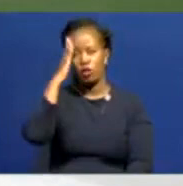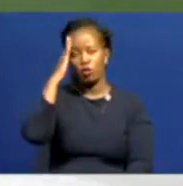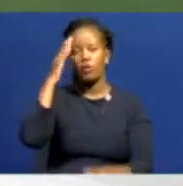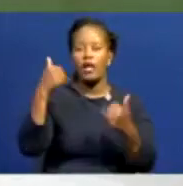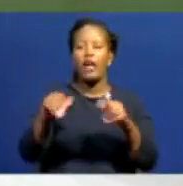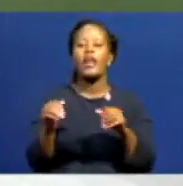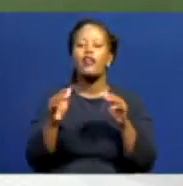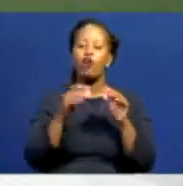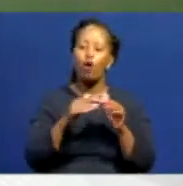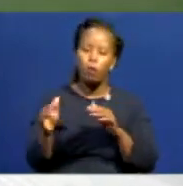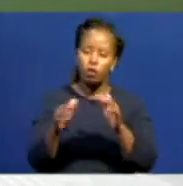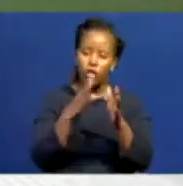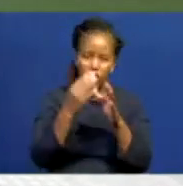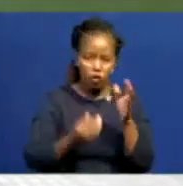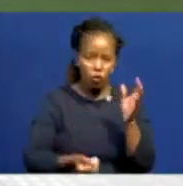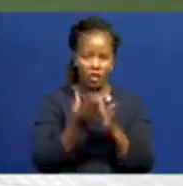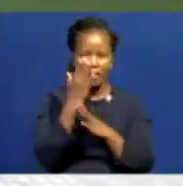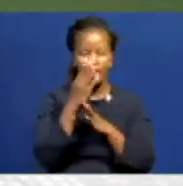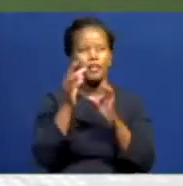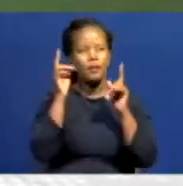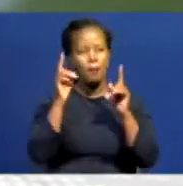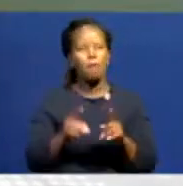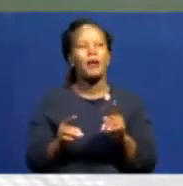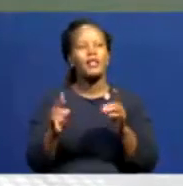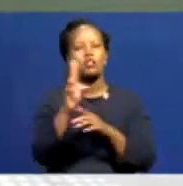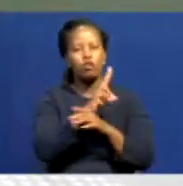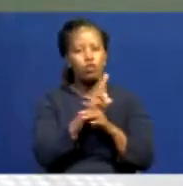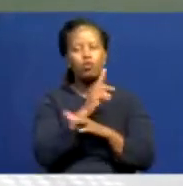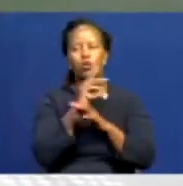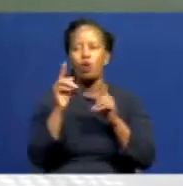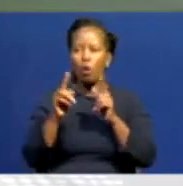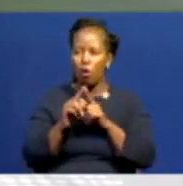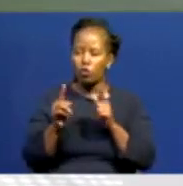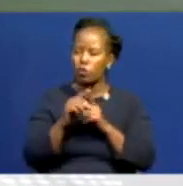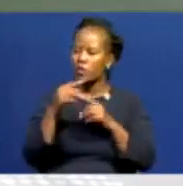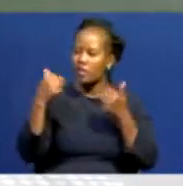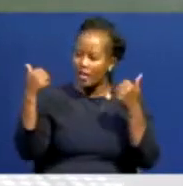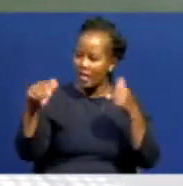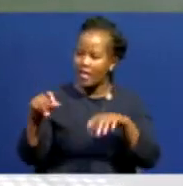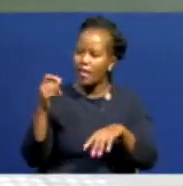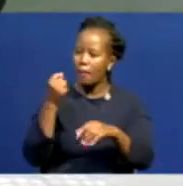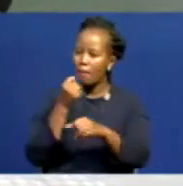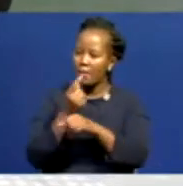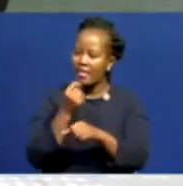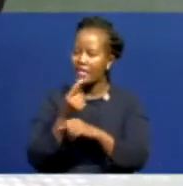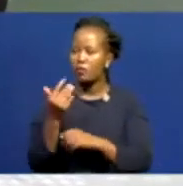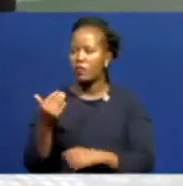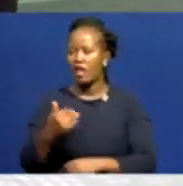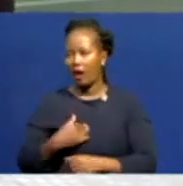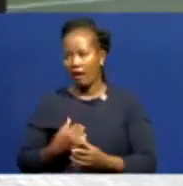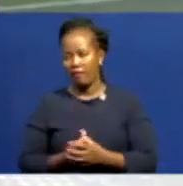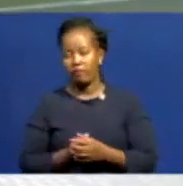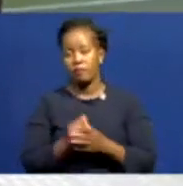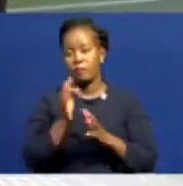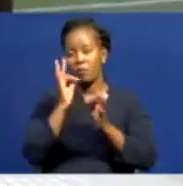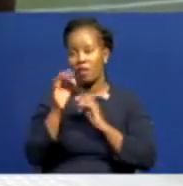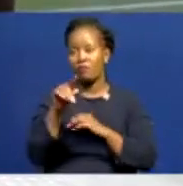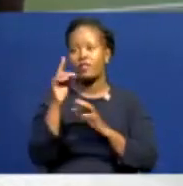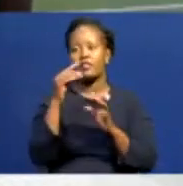uh-huh. have to utilize it. Yes. We have to maximize on every second we have. Yes. So that's the difference.